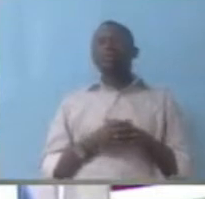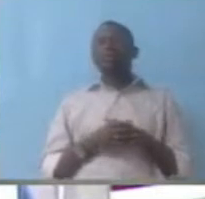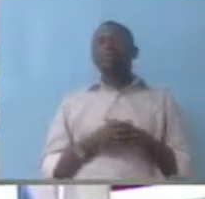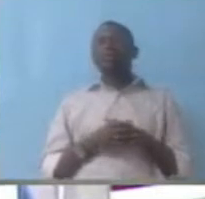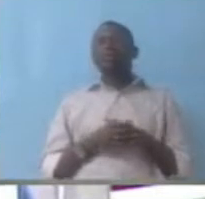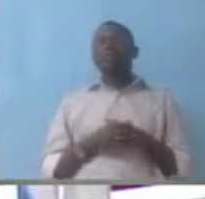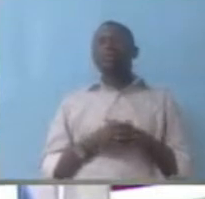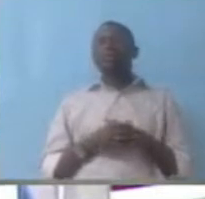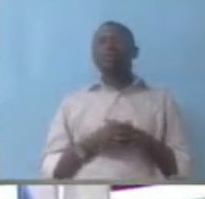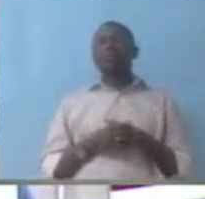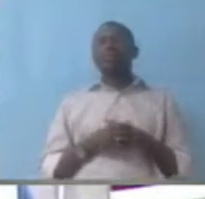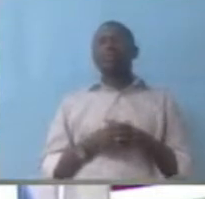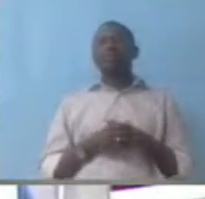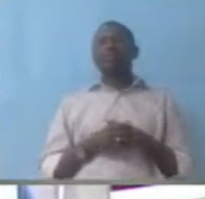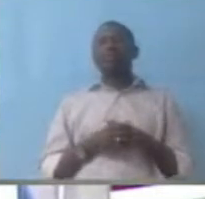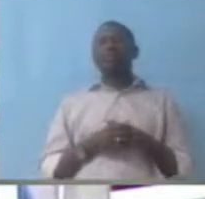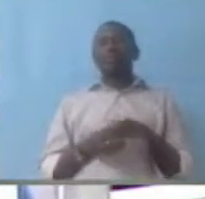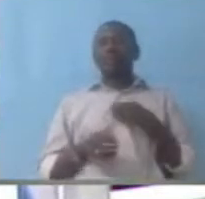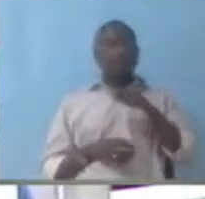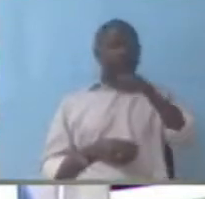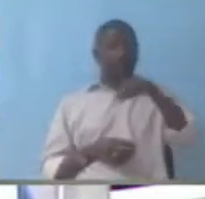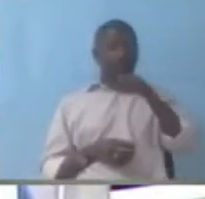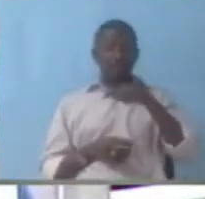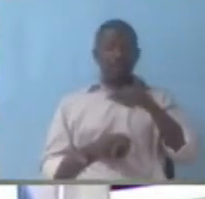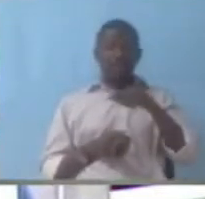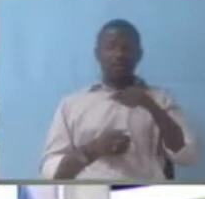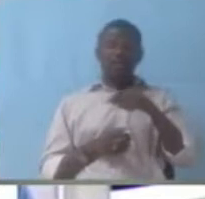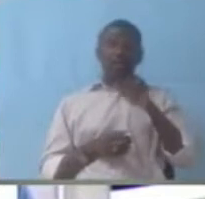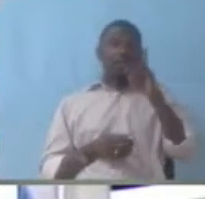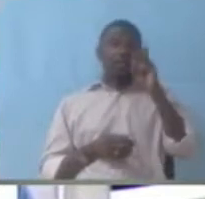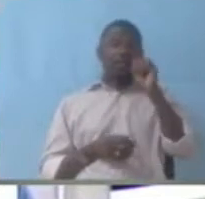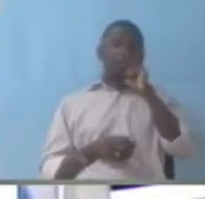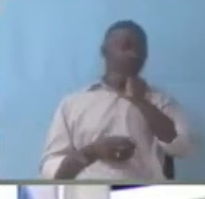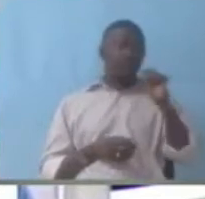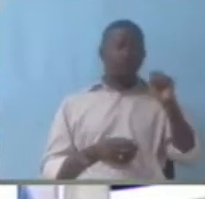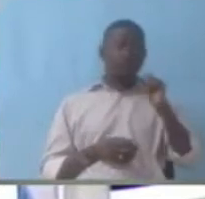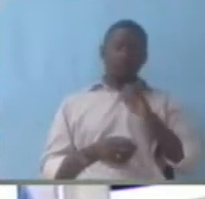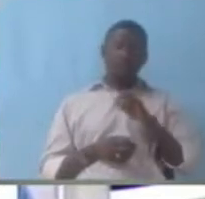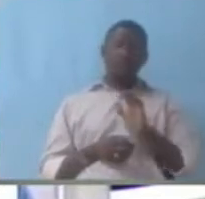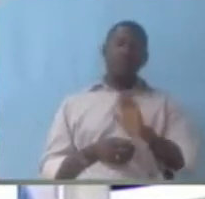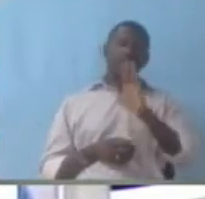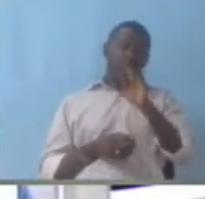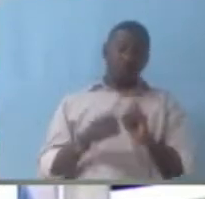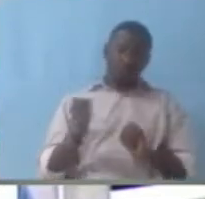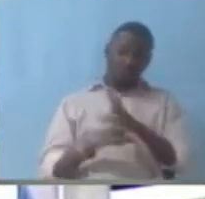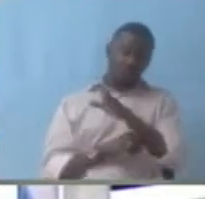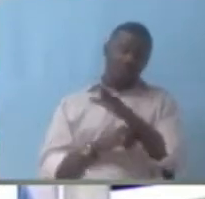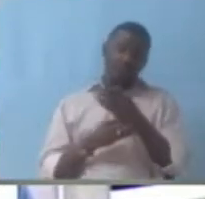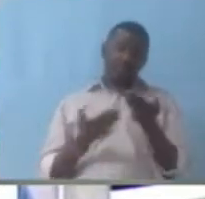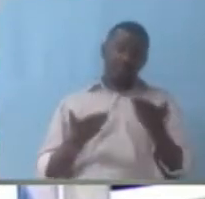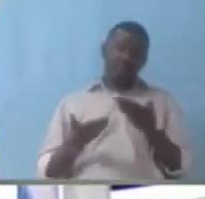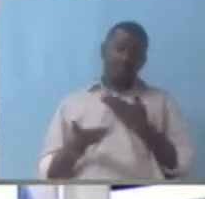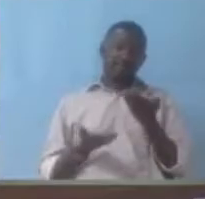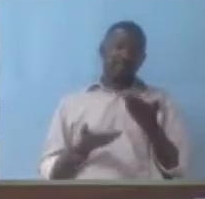isikeno la ni tamande and these were later passed andung nyato do mande nyim kuma kan nyin natane mu na faila